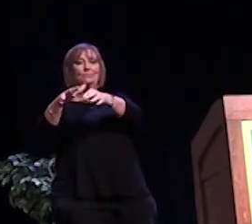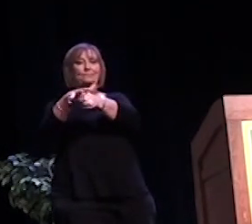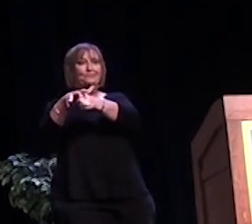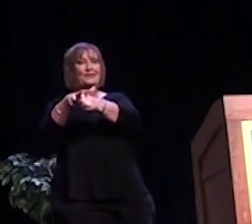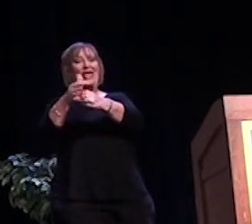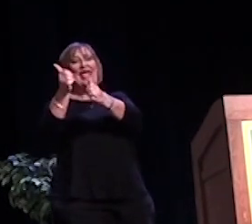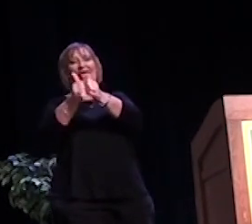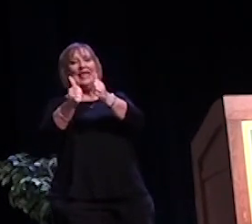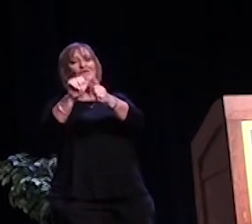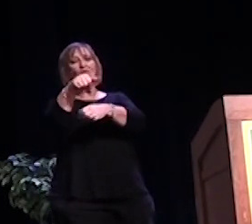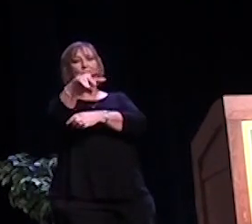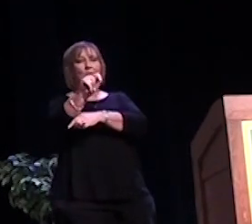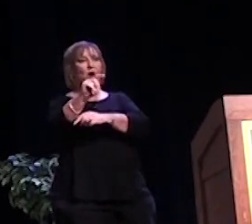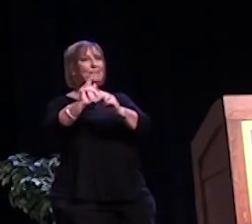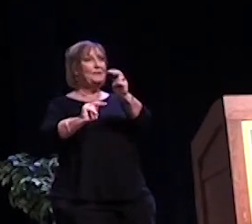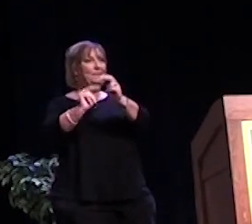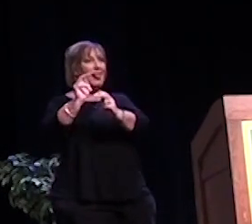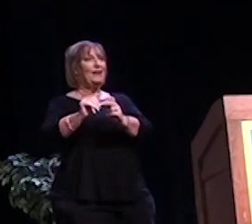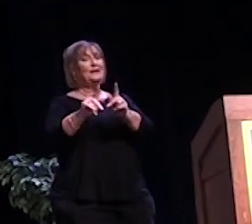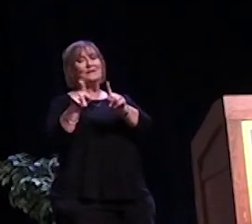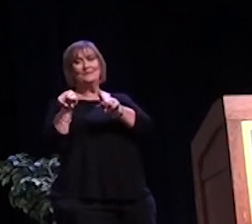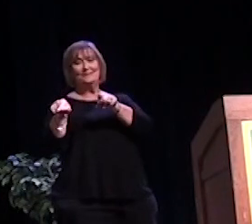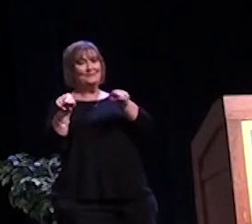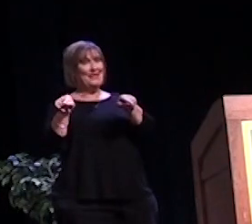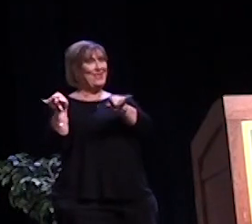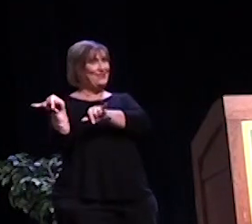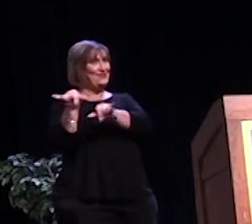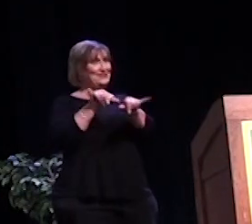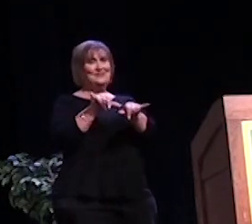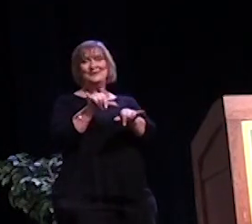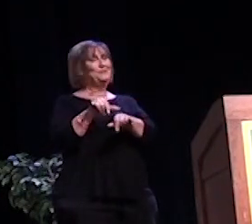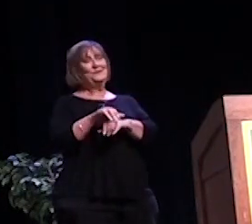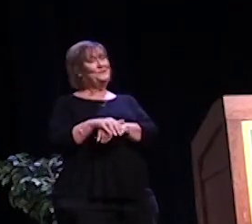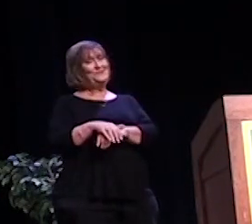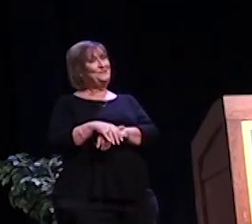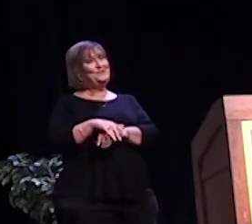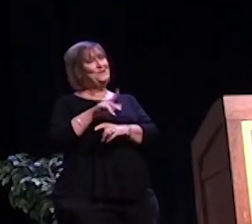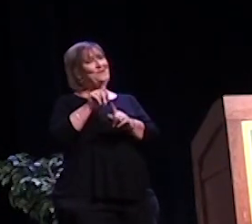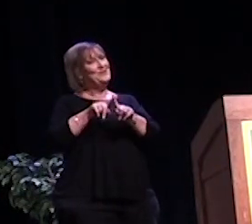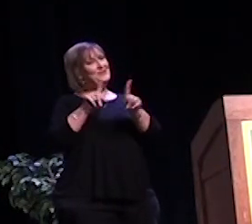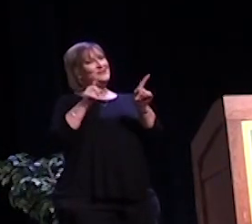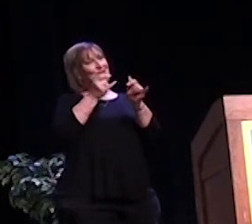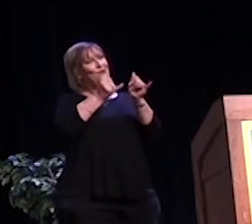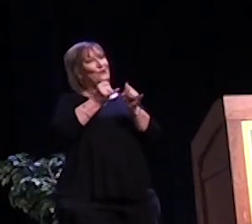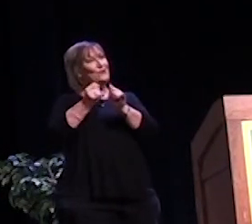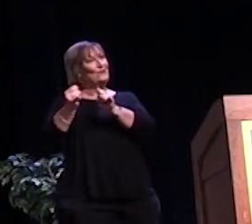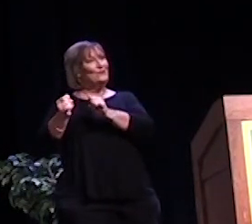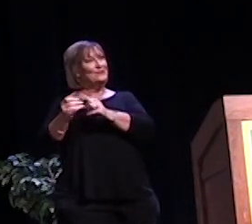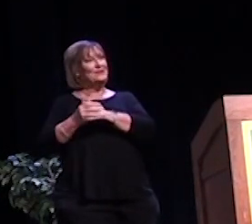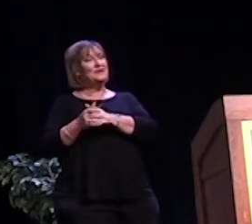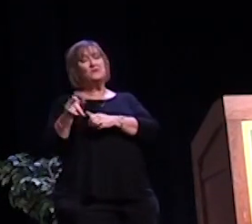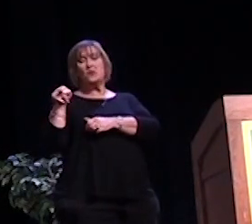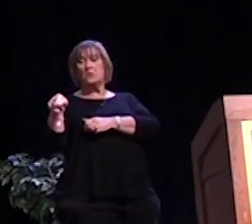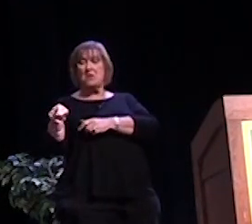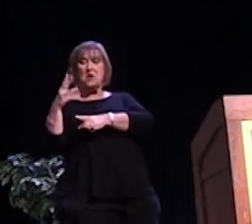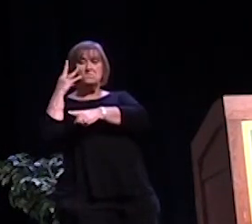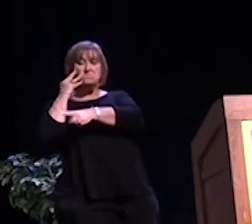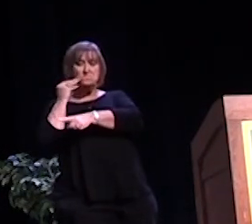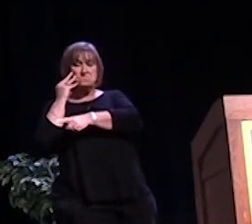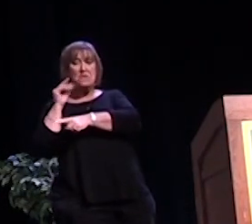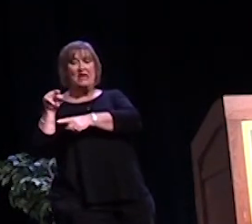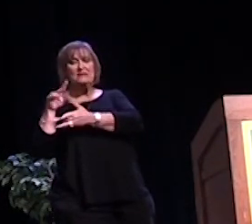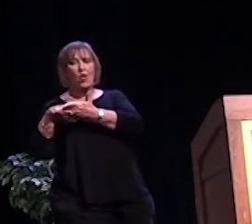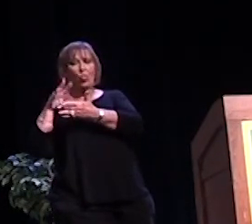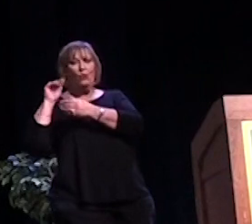different. You can take some learnings from one experience and apply them to the next one, but there